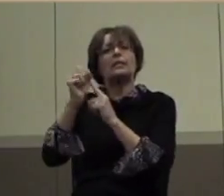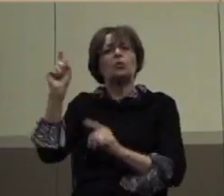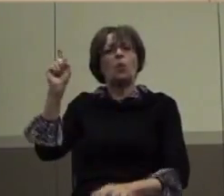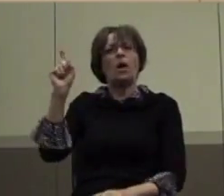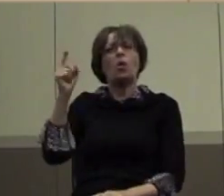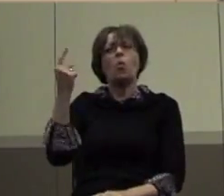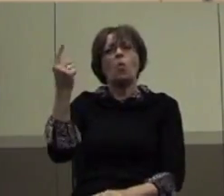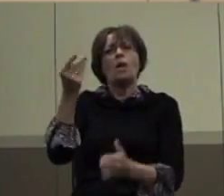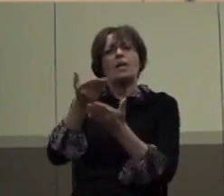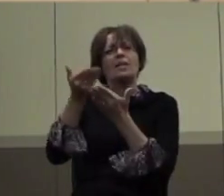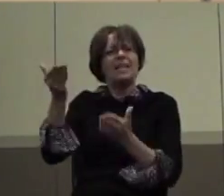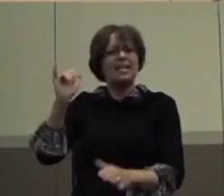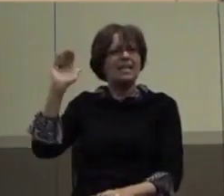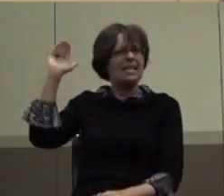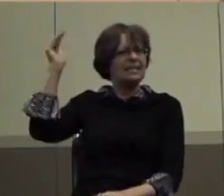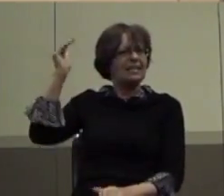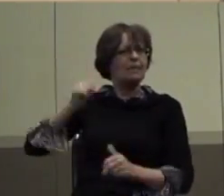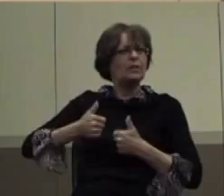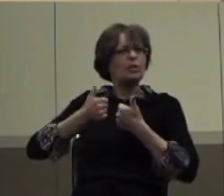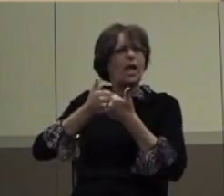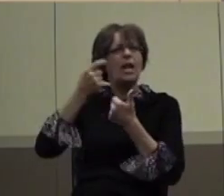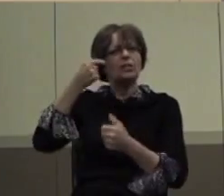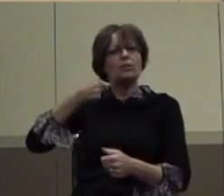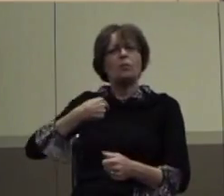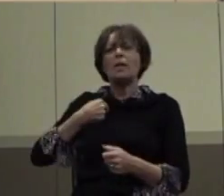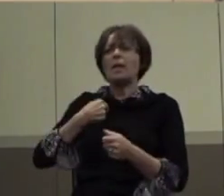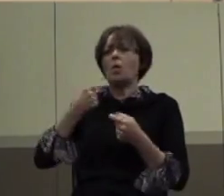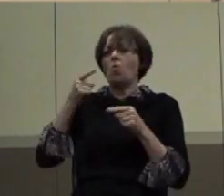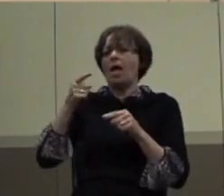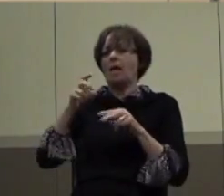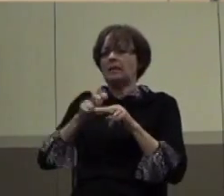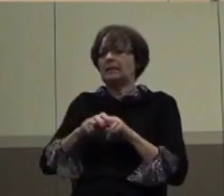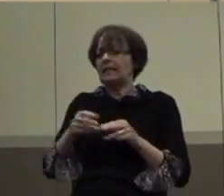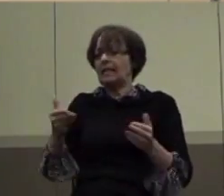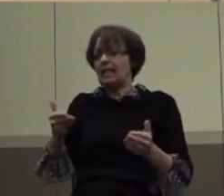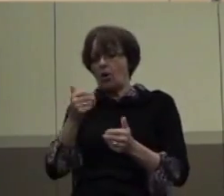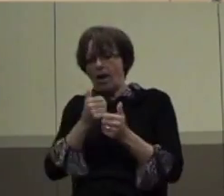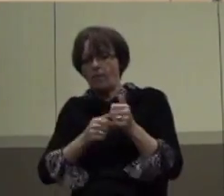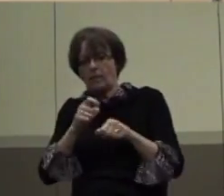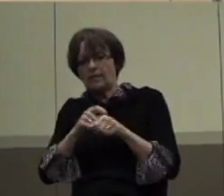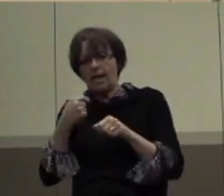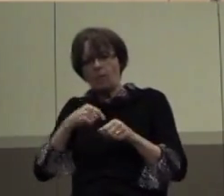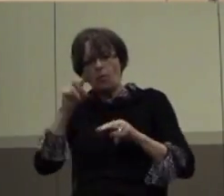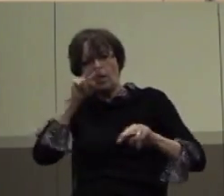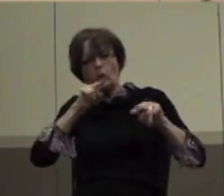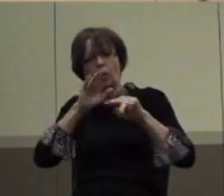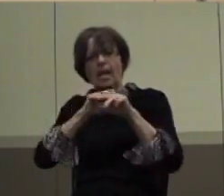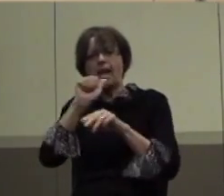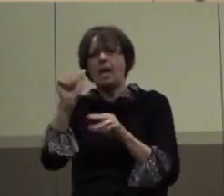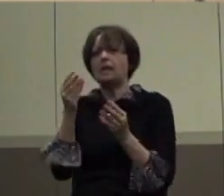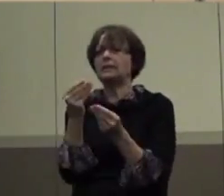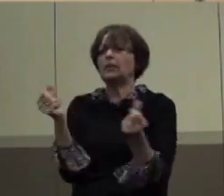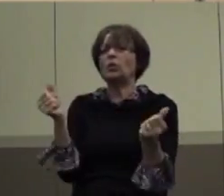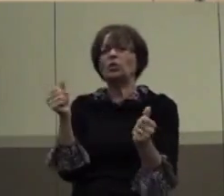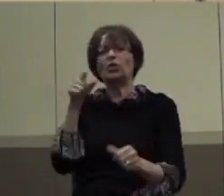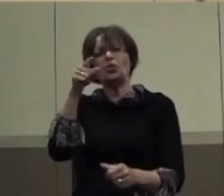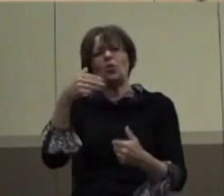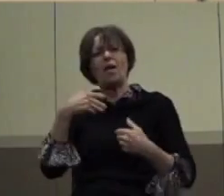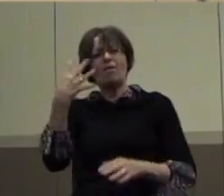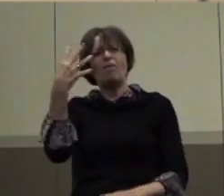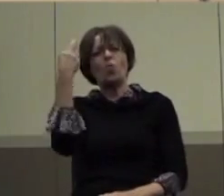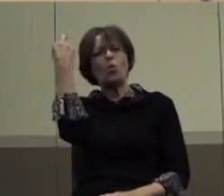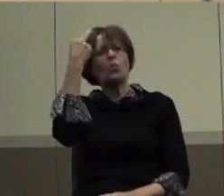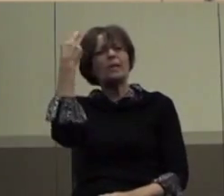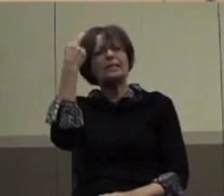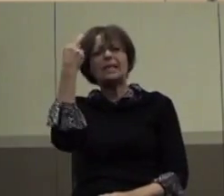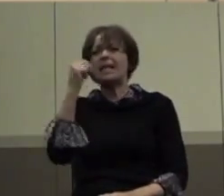one of the things that just seems a challenge for me as we're sitting here is that every time we begin to look at a solution, you've got 4 reasons that